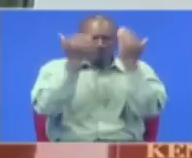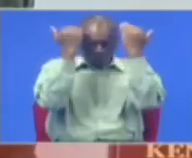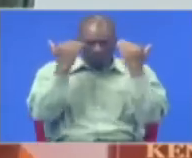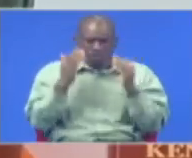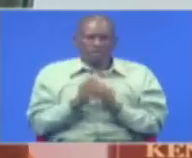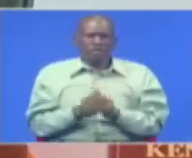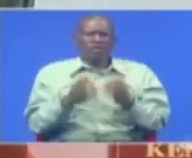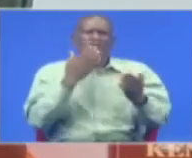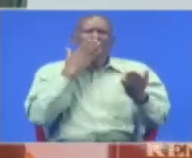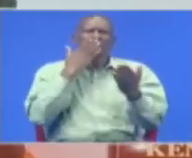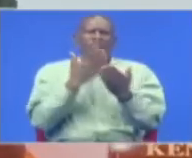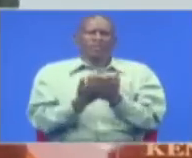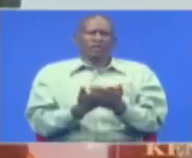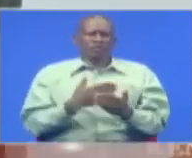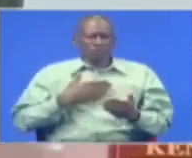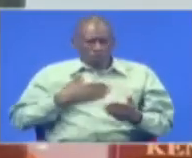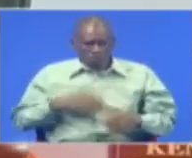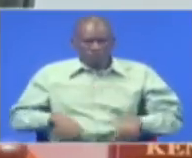Thank you, Honorable Chair.